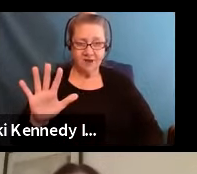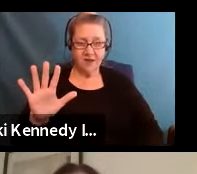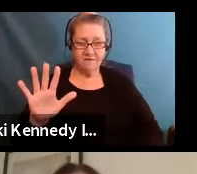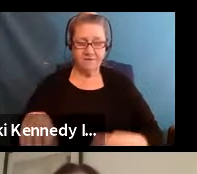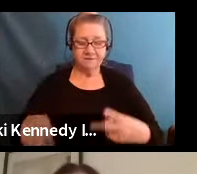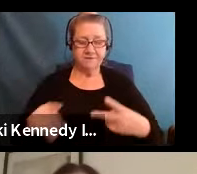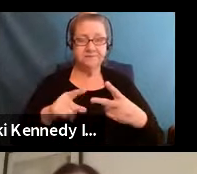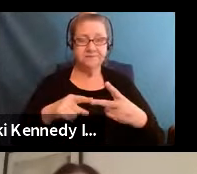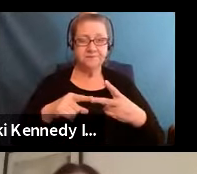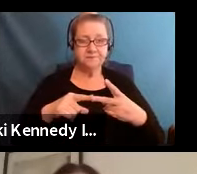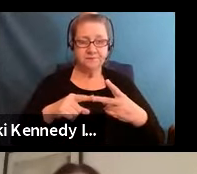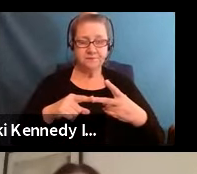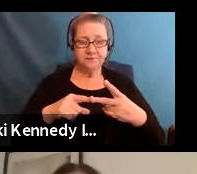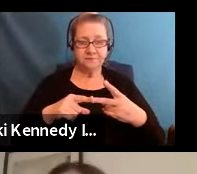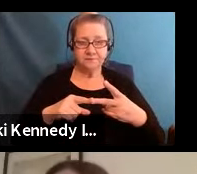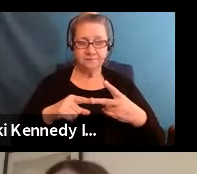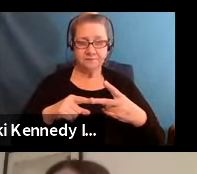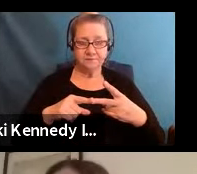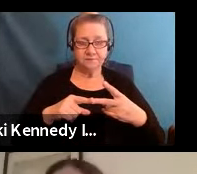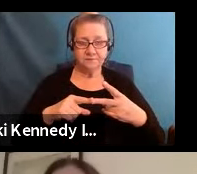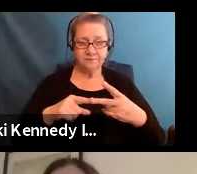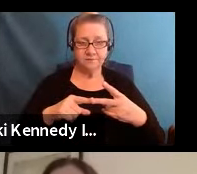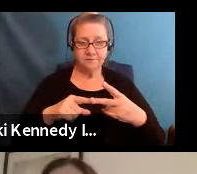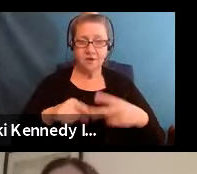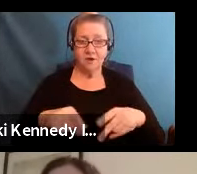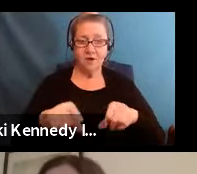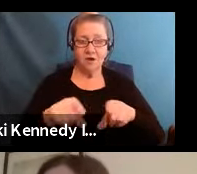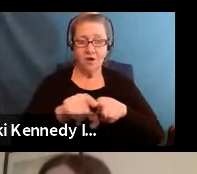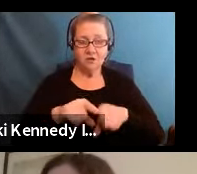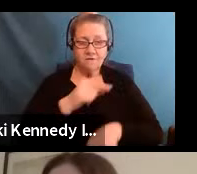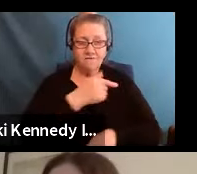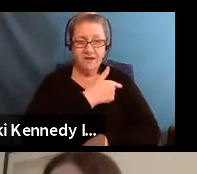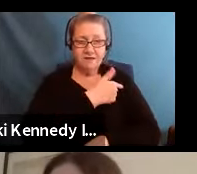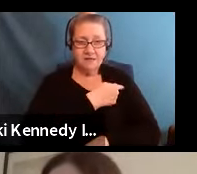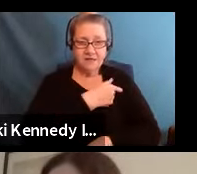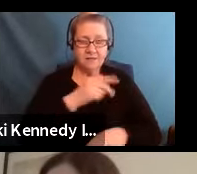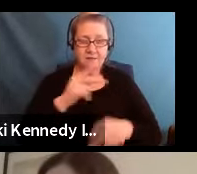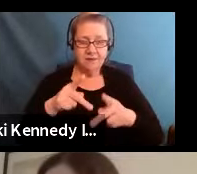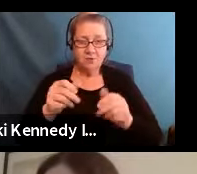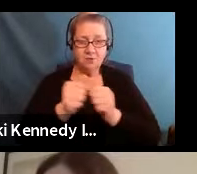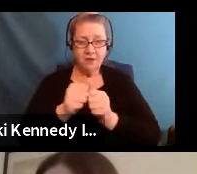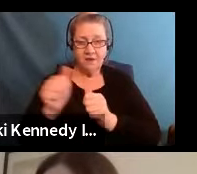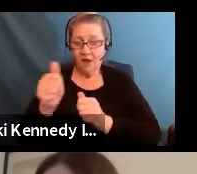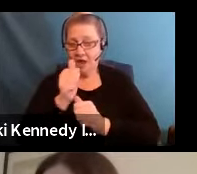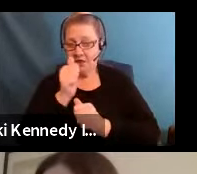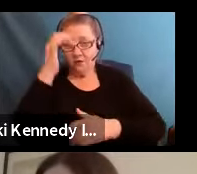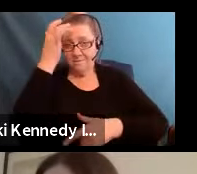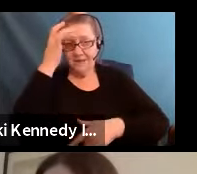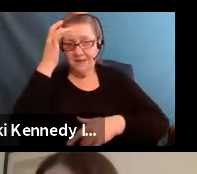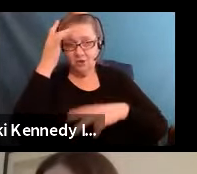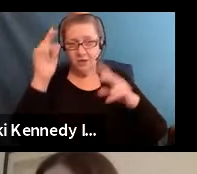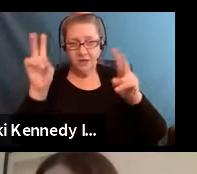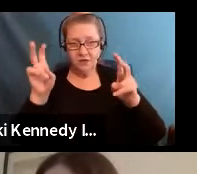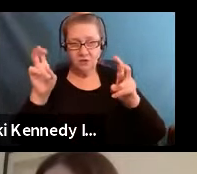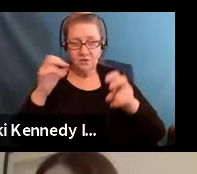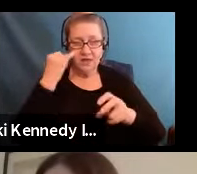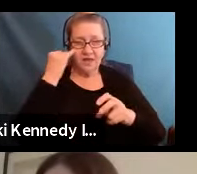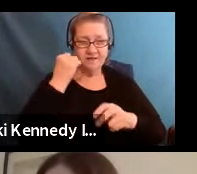and also part of the guideline will be vaccinating people with medical conditions if they're between the ages of 16